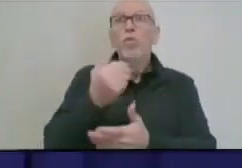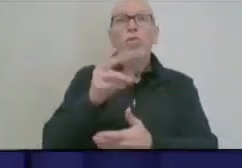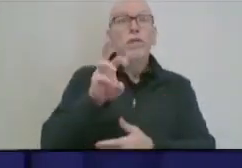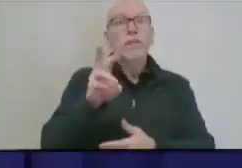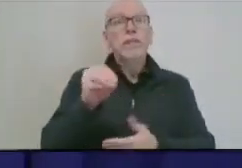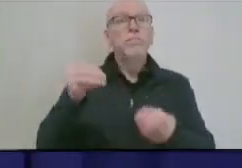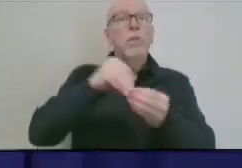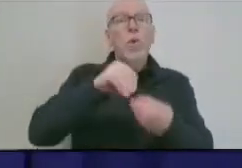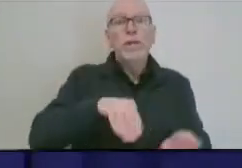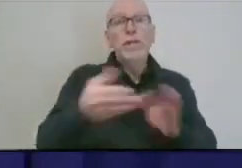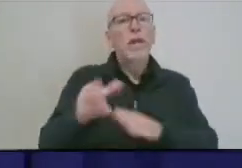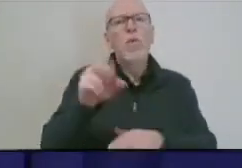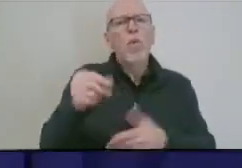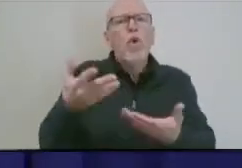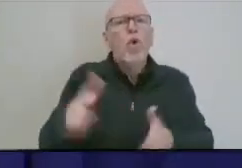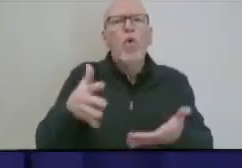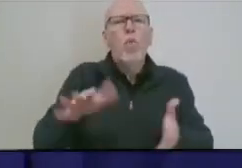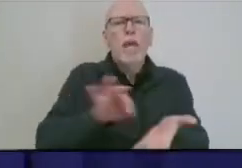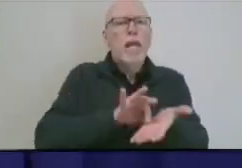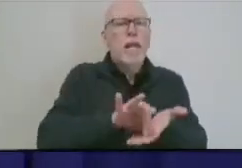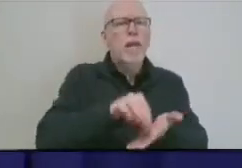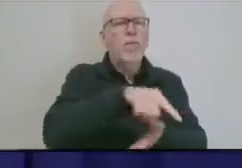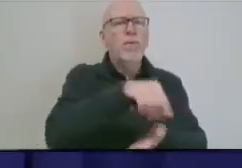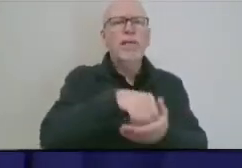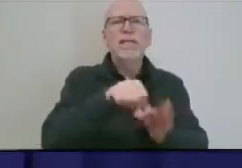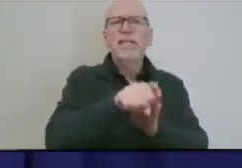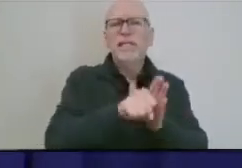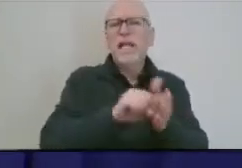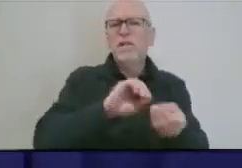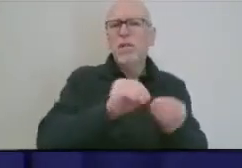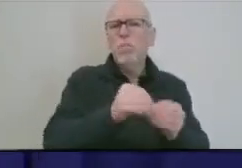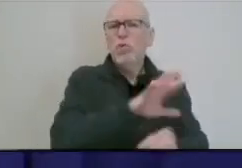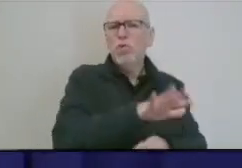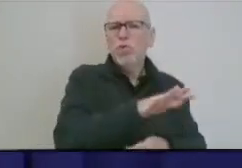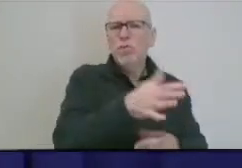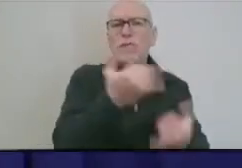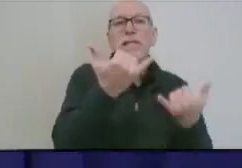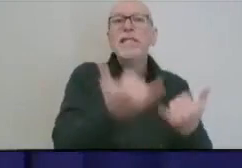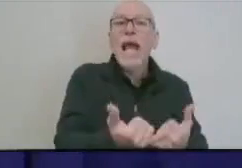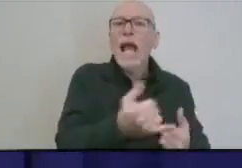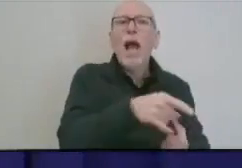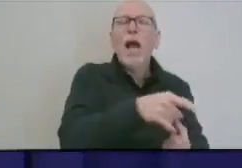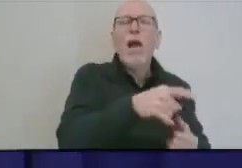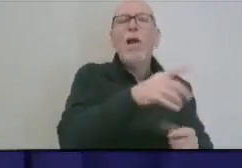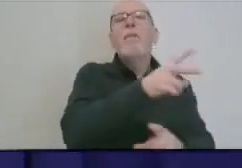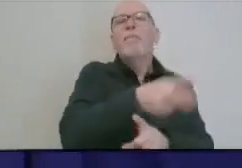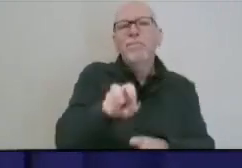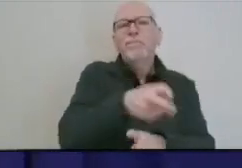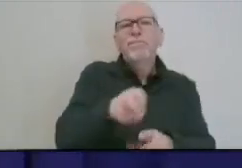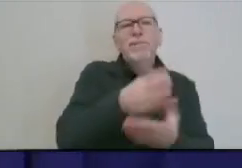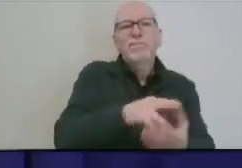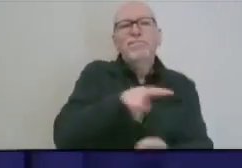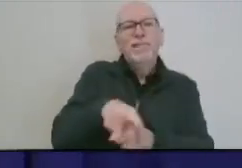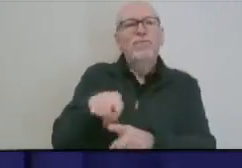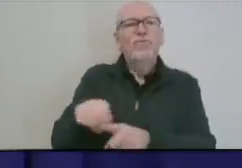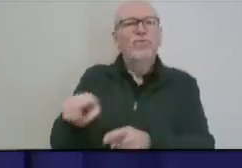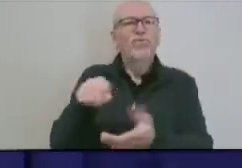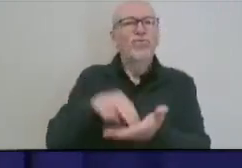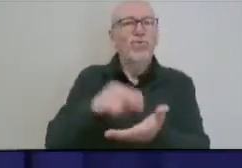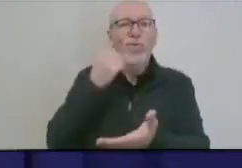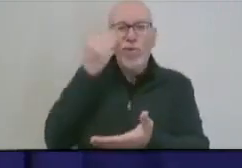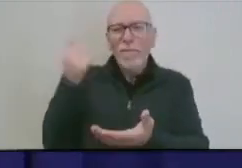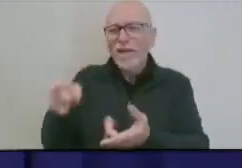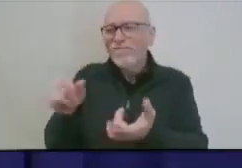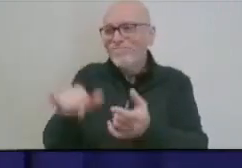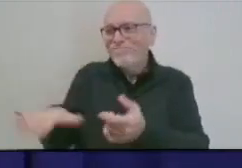these deaths have already been accounted for in statewide totals. We are just now, however, matching them with long-term care facilities so that